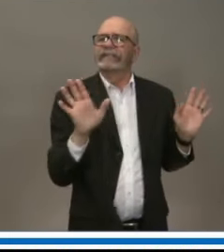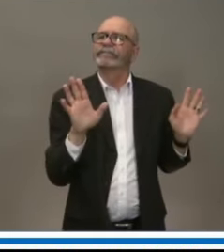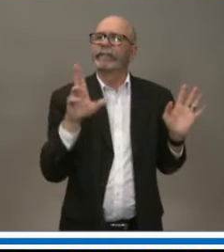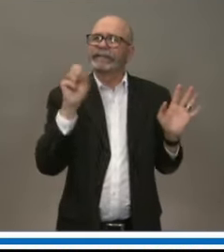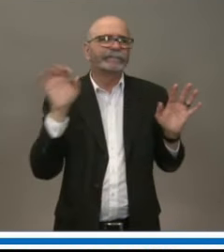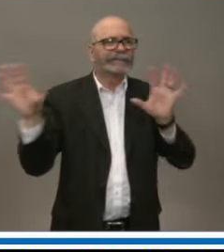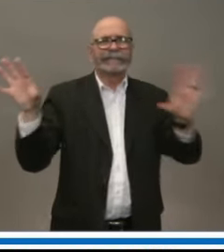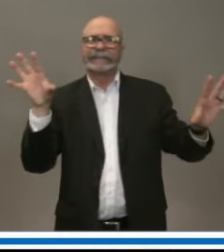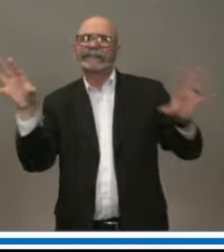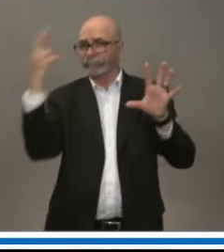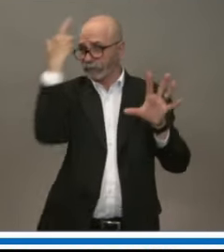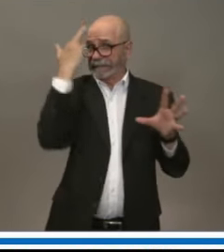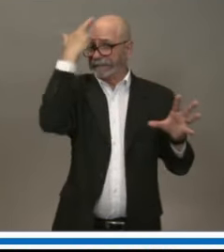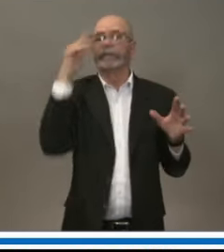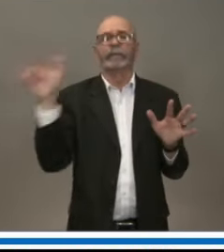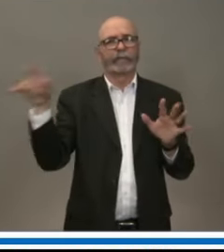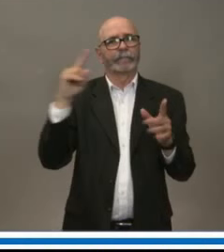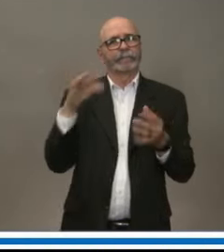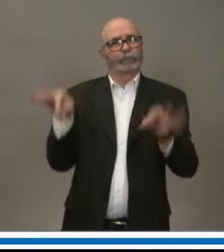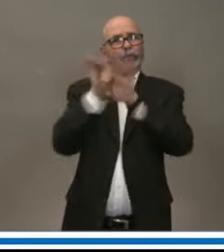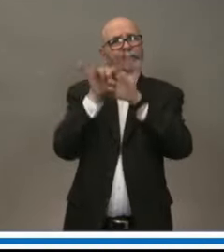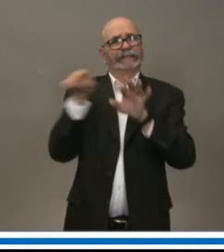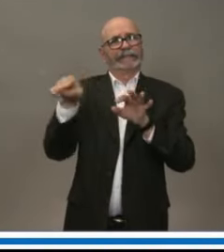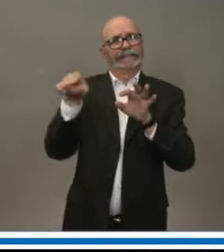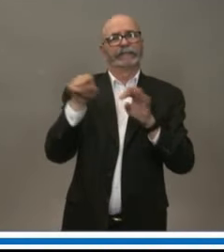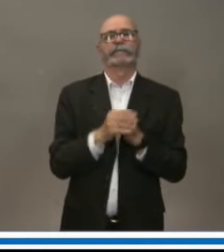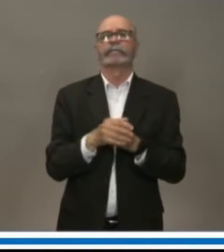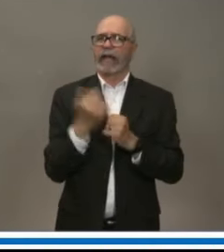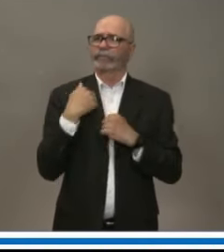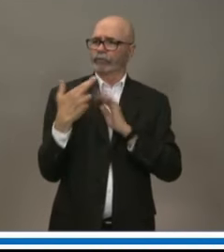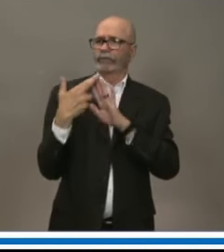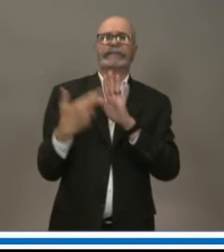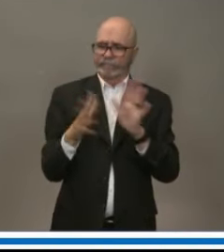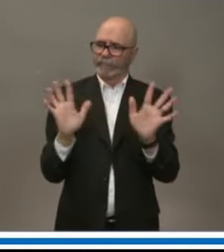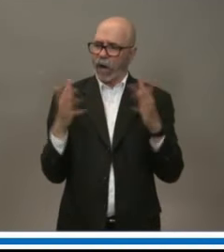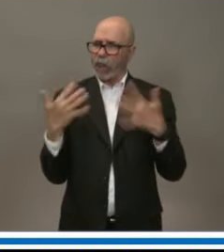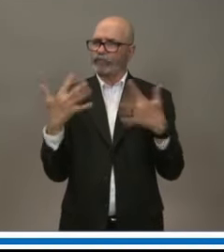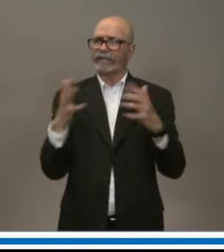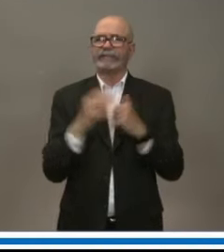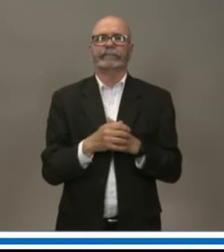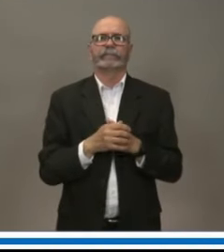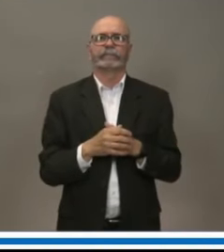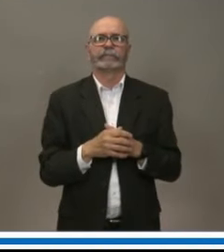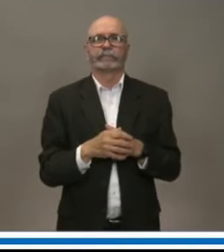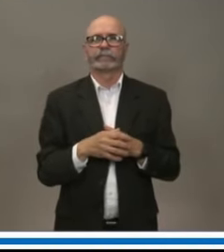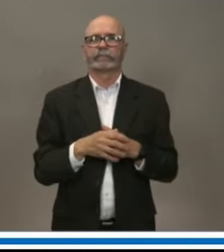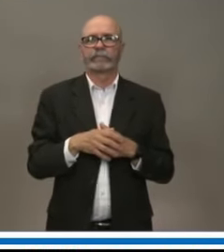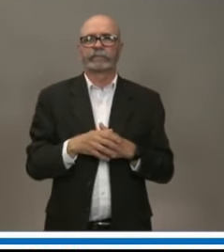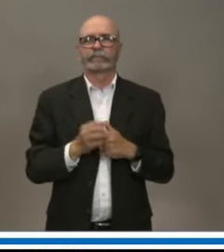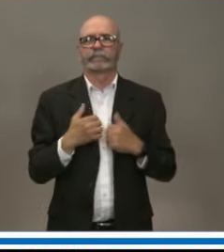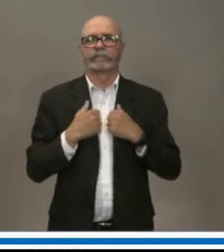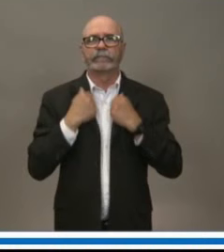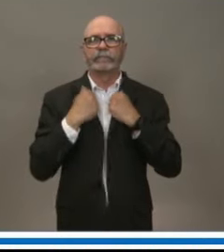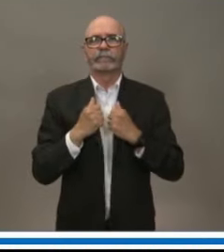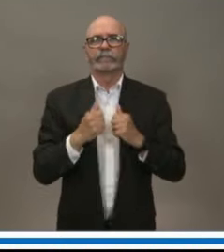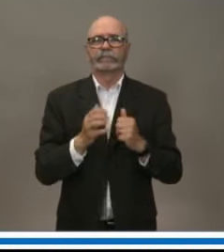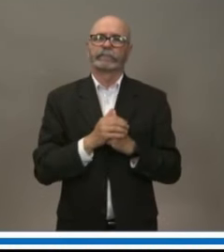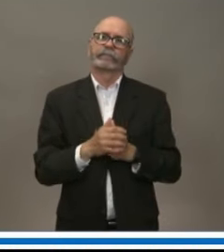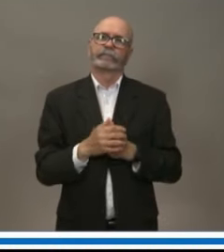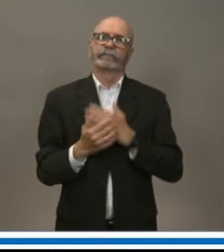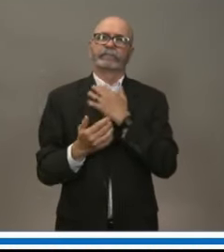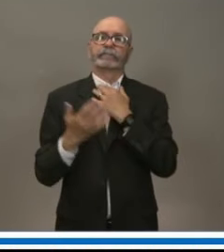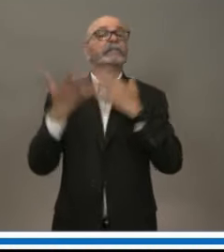way, respecting the rules and the health protection order. Compliance is part of that, and we do have, whether it's police,